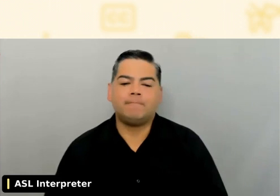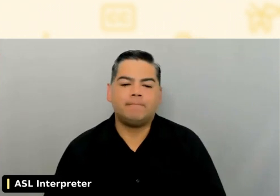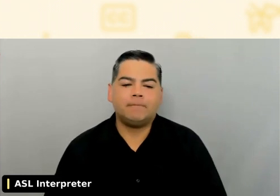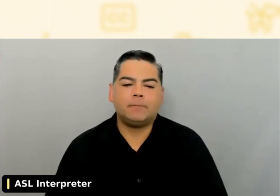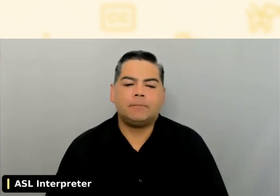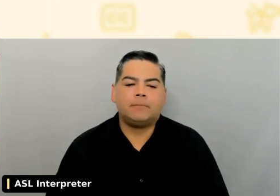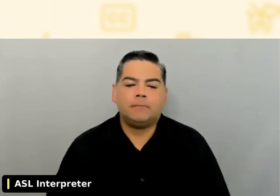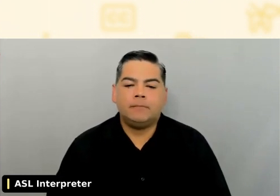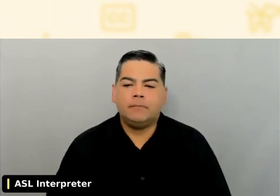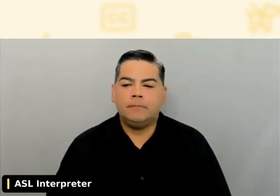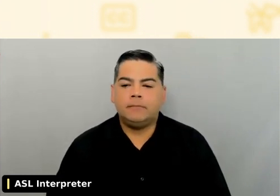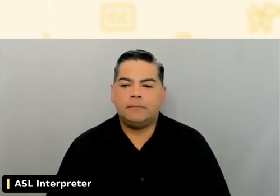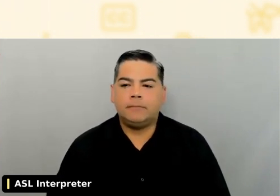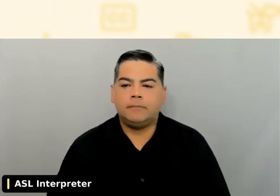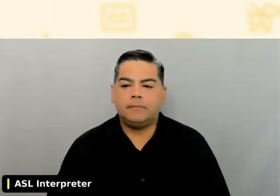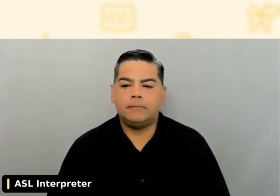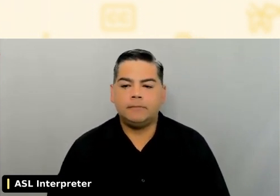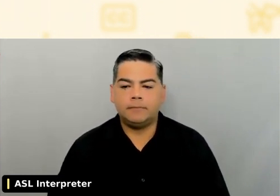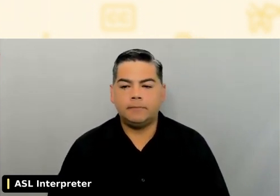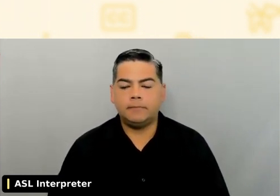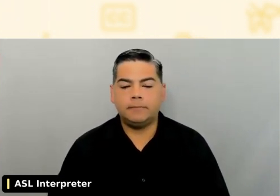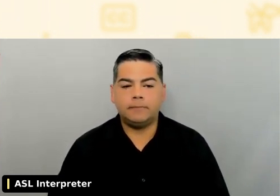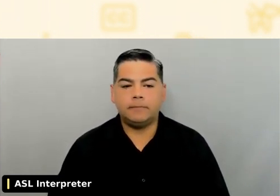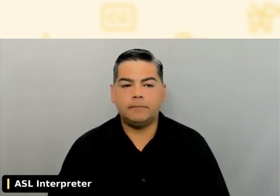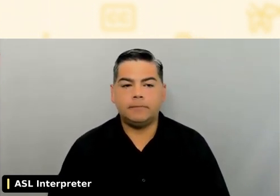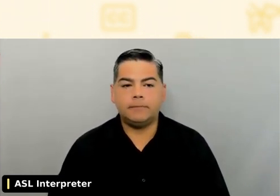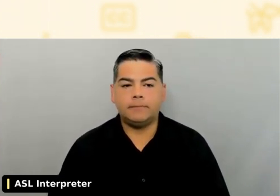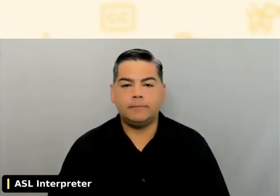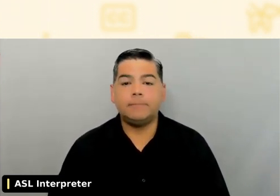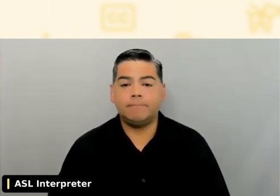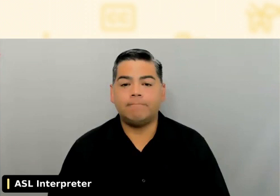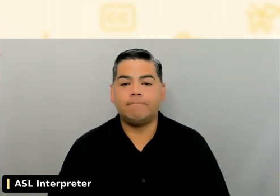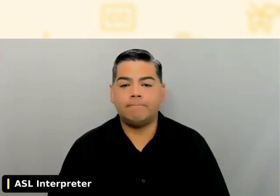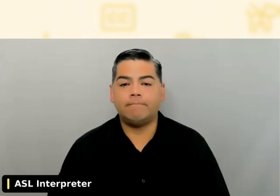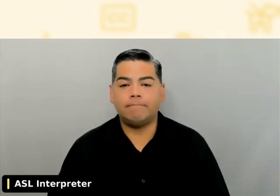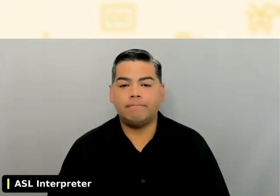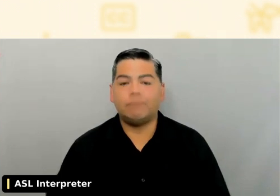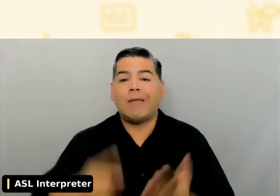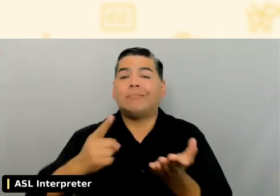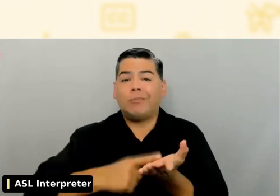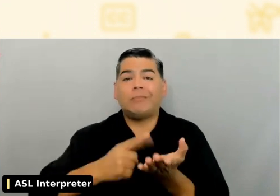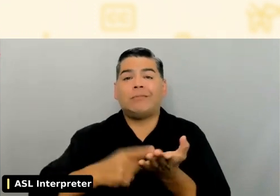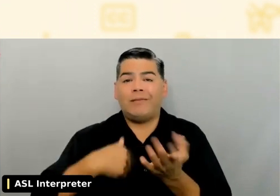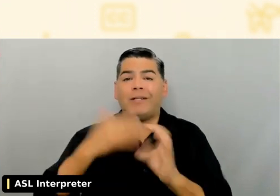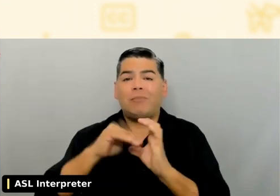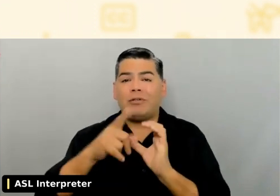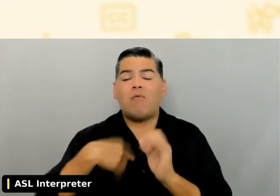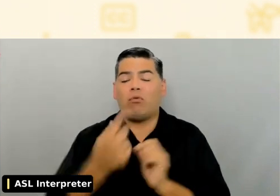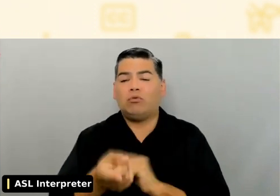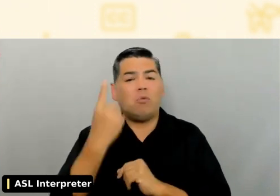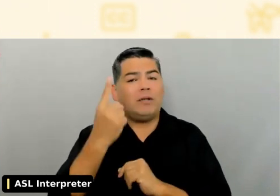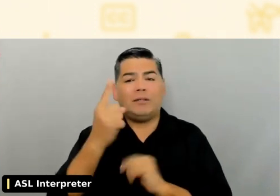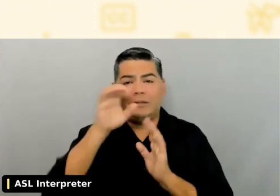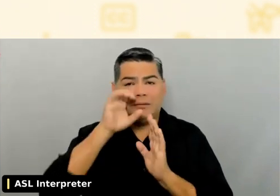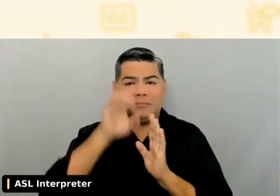Now, there are emails where it's just one single image. I've seen a lot of e-commerce websites